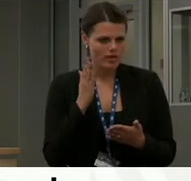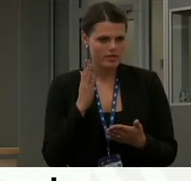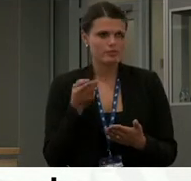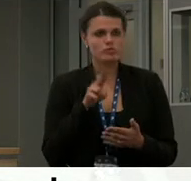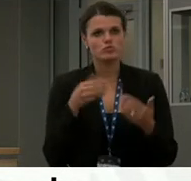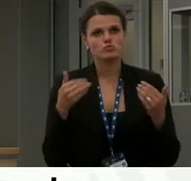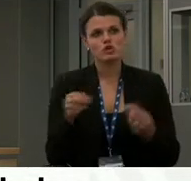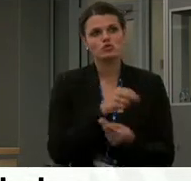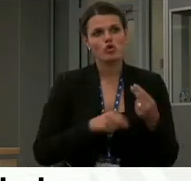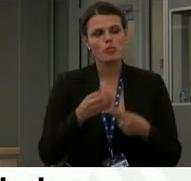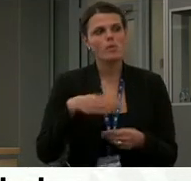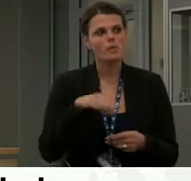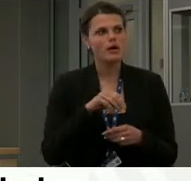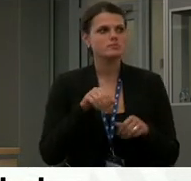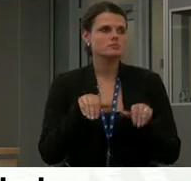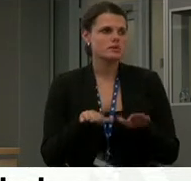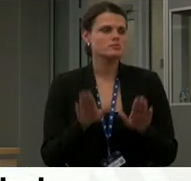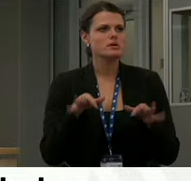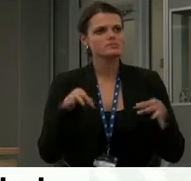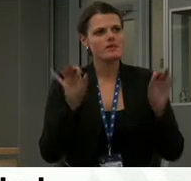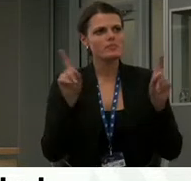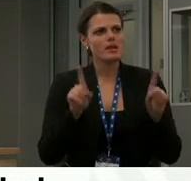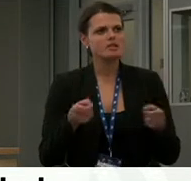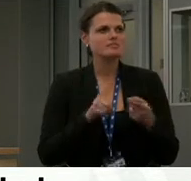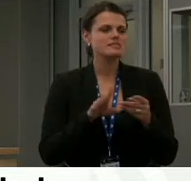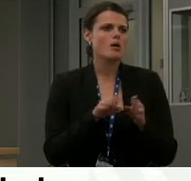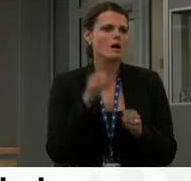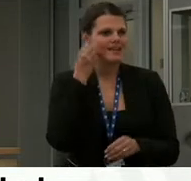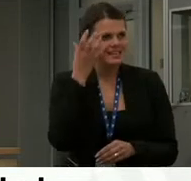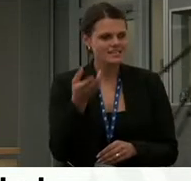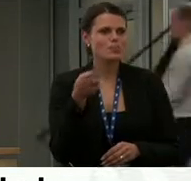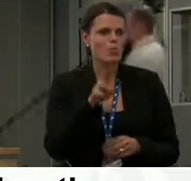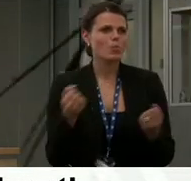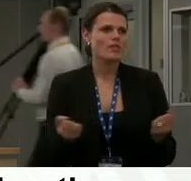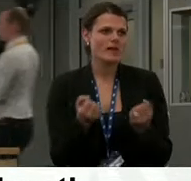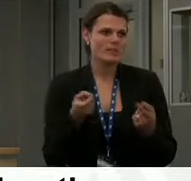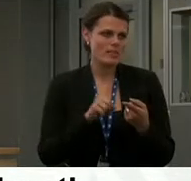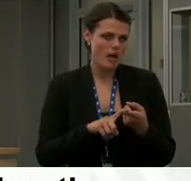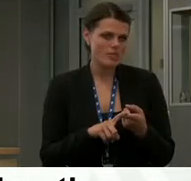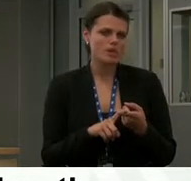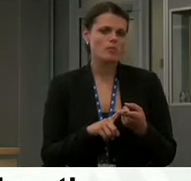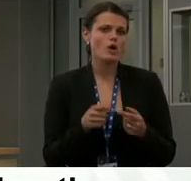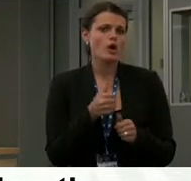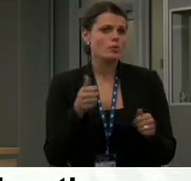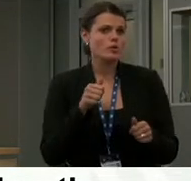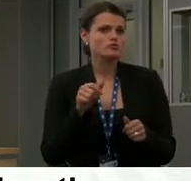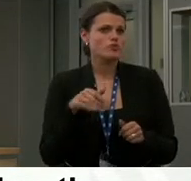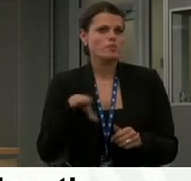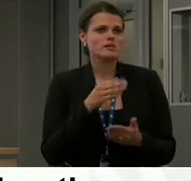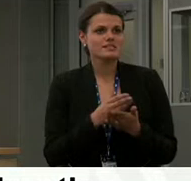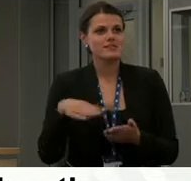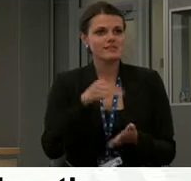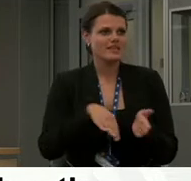In today's conference, we will discuss the important issues of education and of employment. Even if we are all